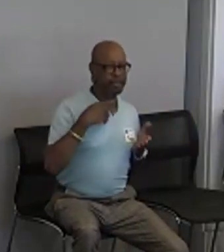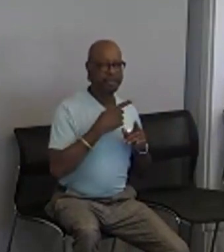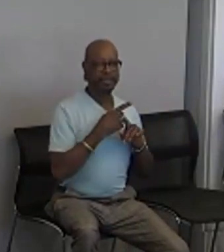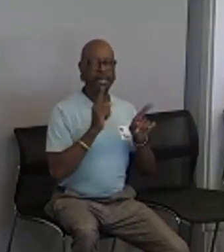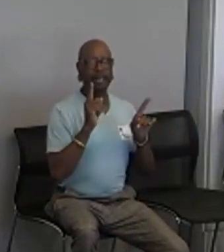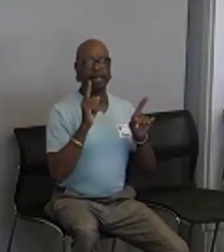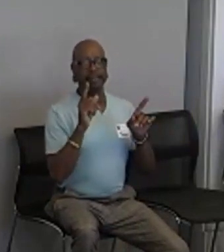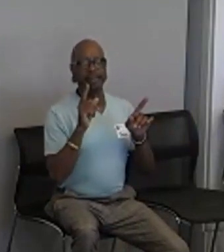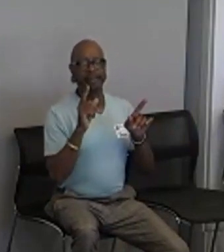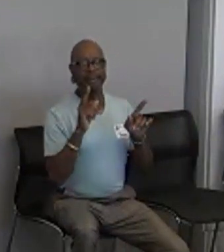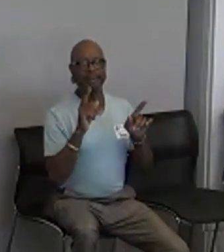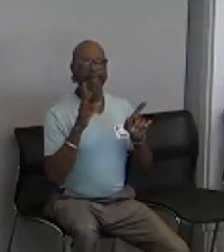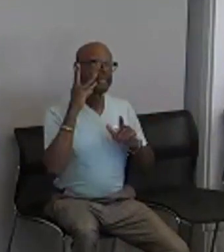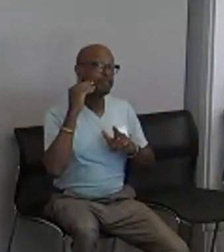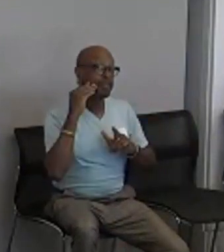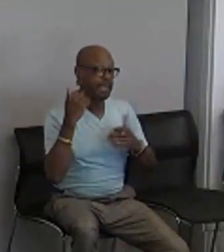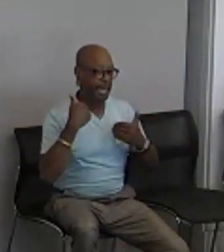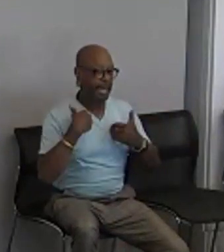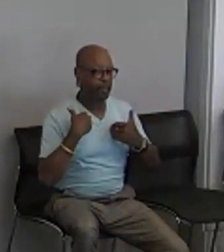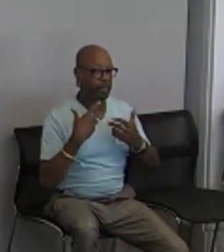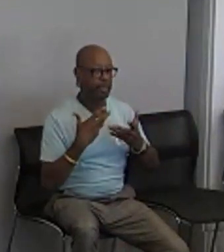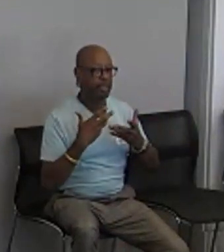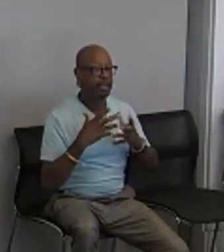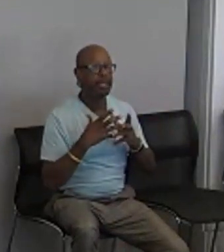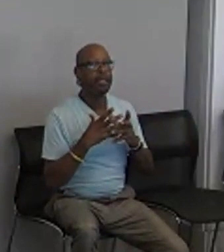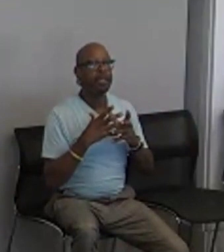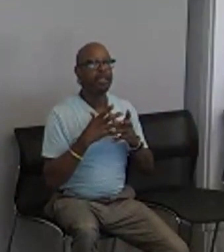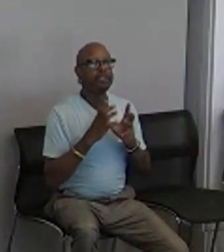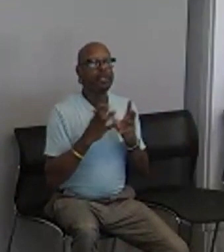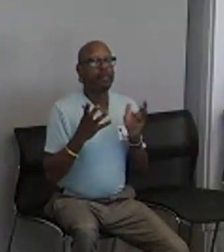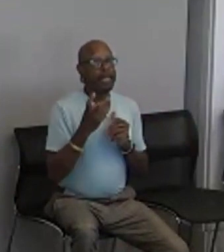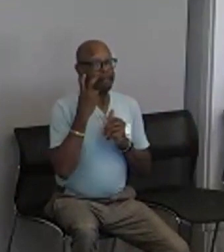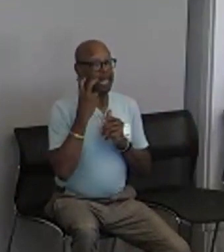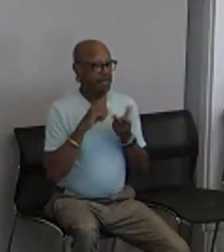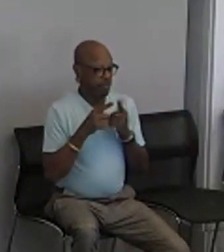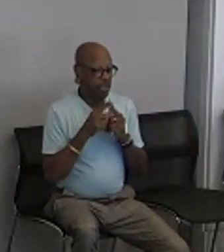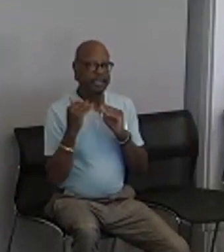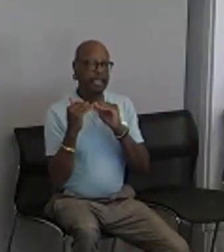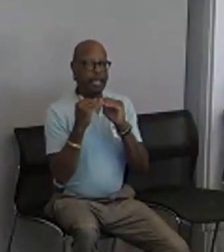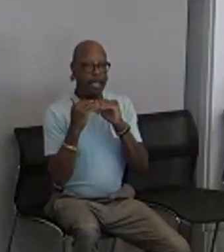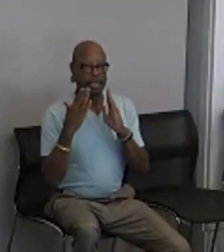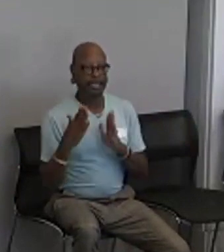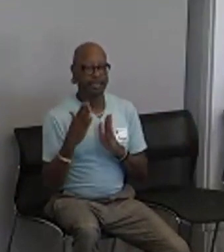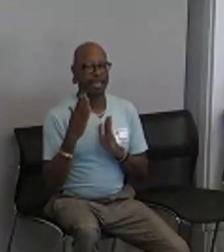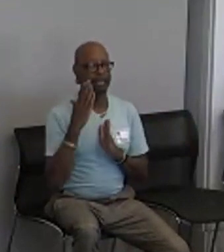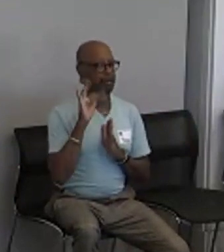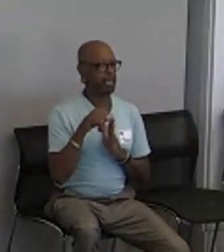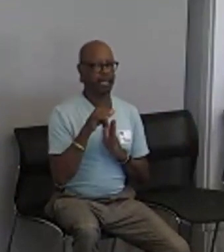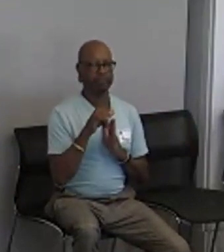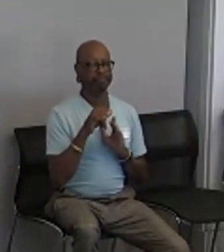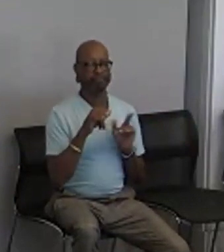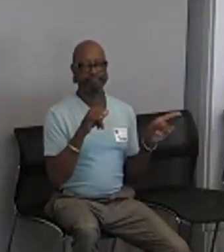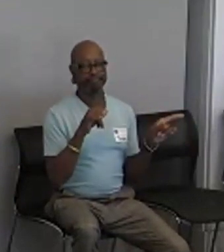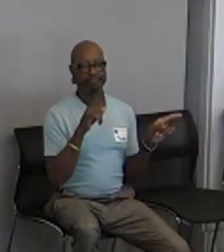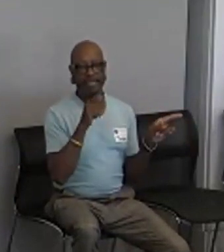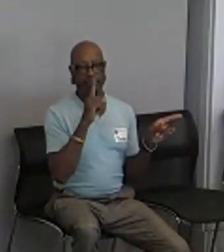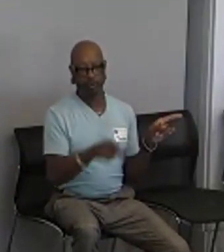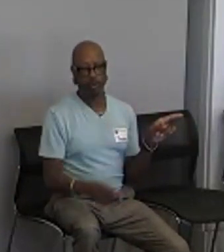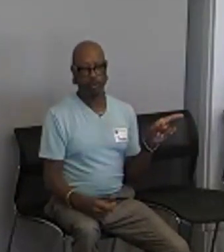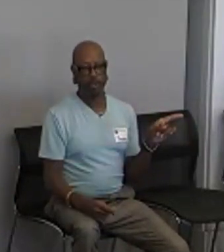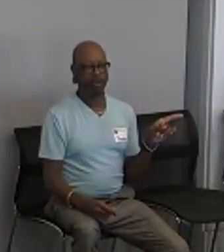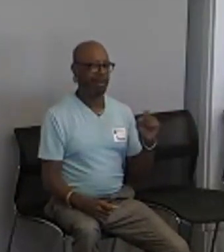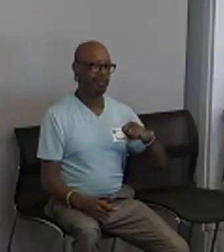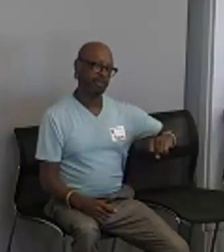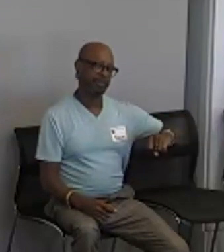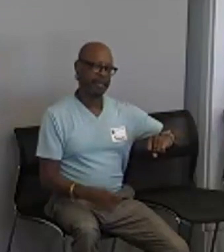from the experience that I had with so many of my blind friends and colleagues, I knew that wasn't true. And so I had to push